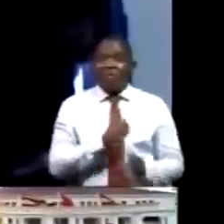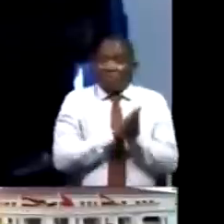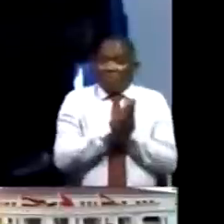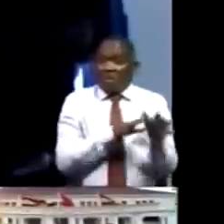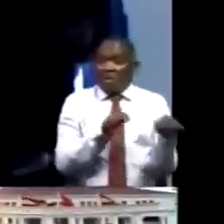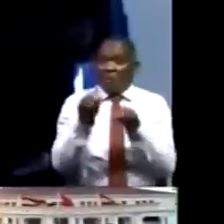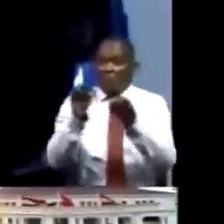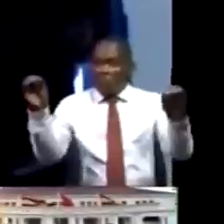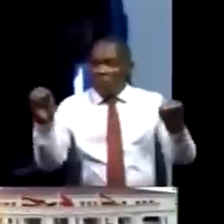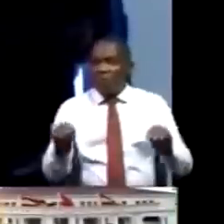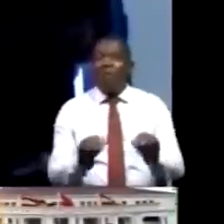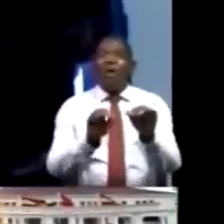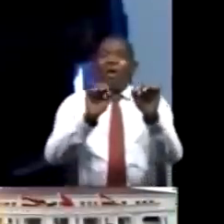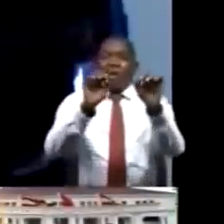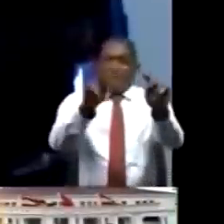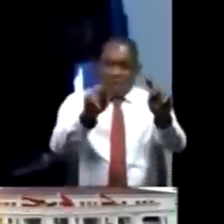Now,